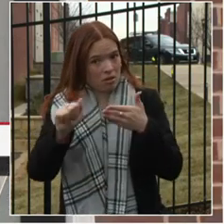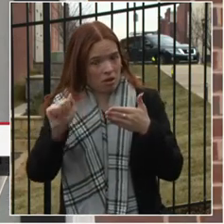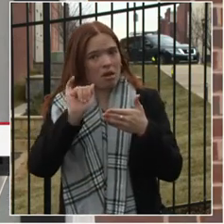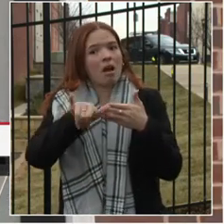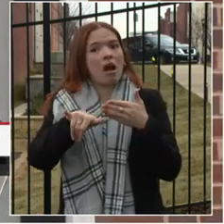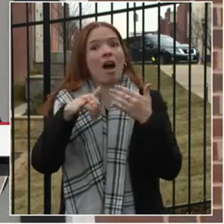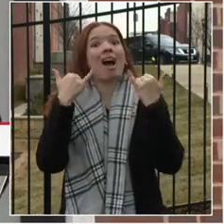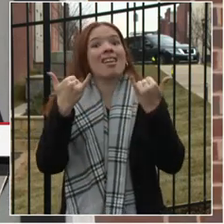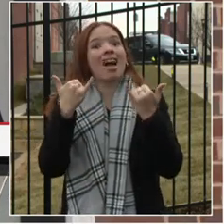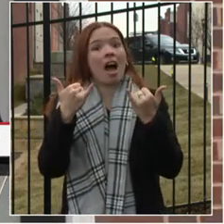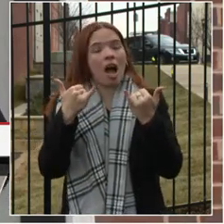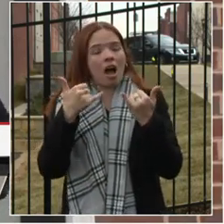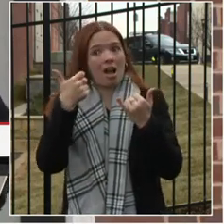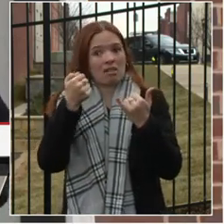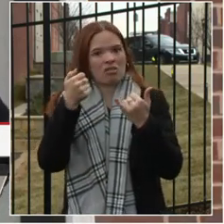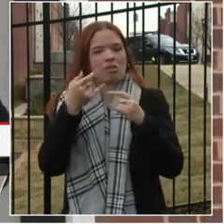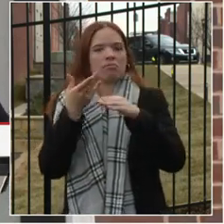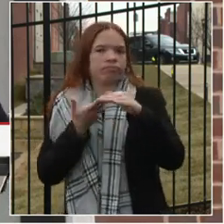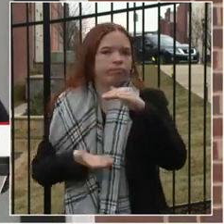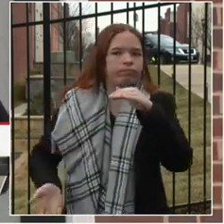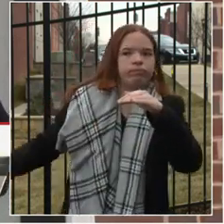than doubled, and it's